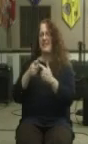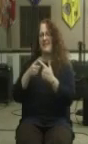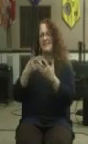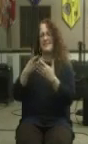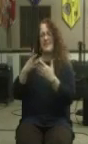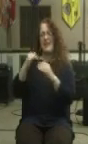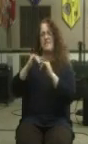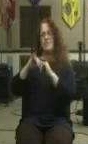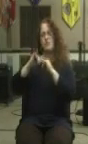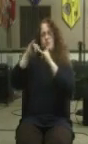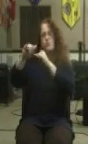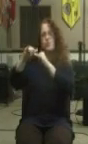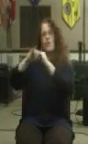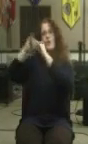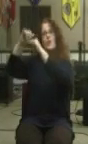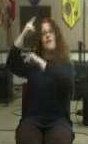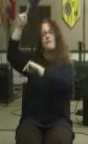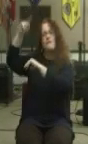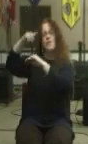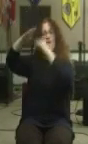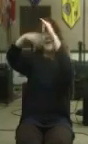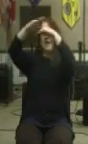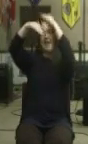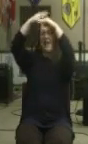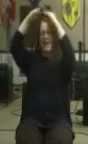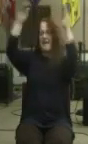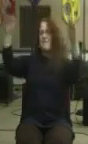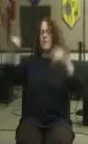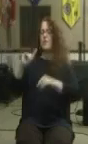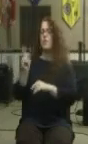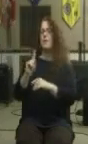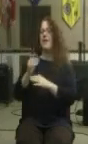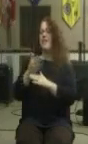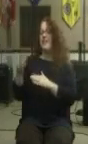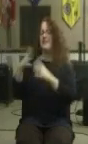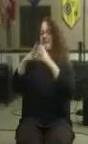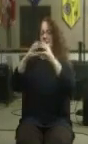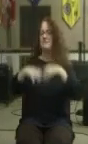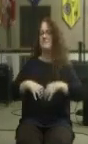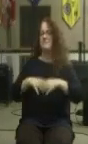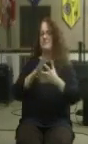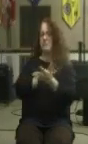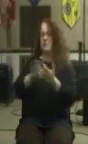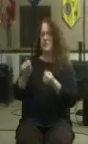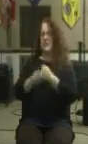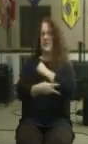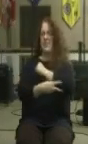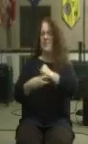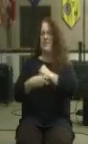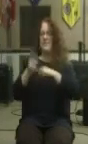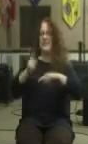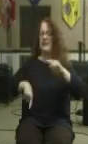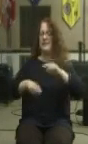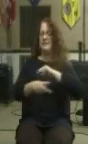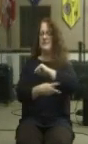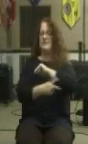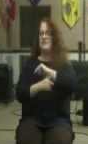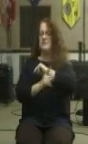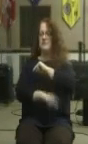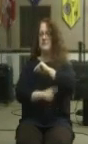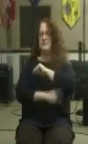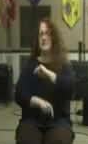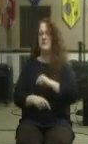Let's lay up treasures in heaven where moth and rust cannot corrupt, where thieves cannot come in and